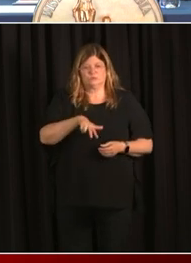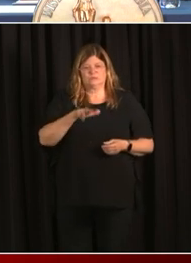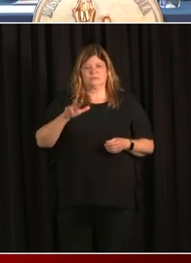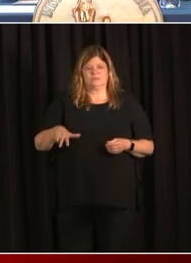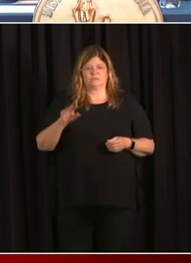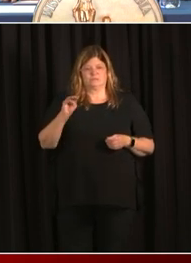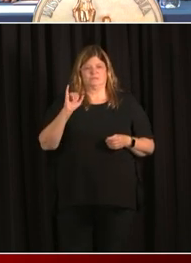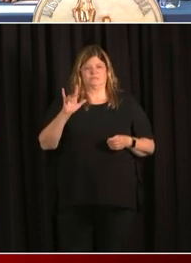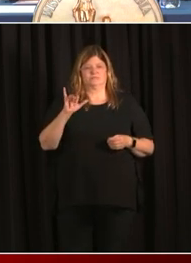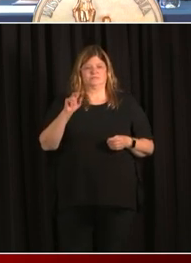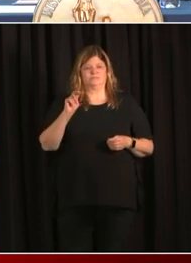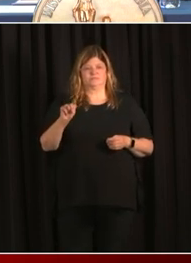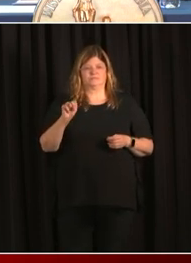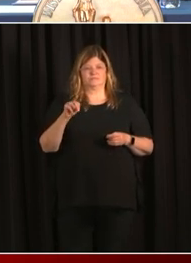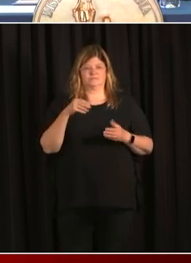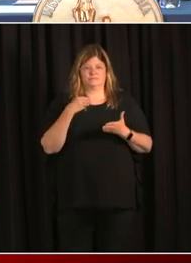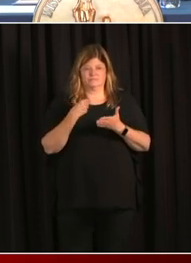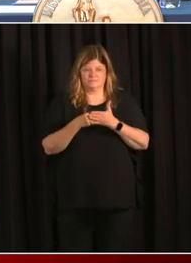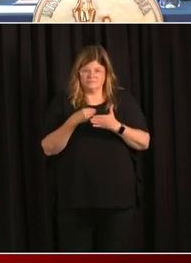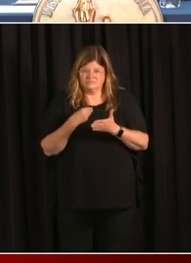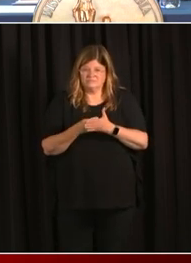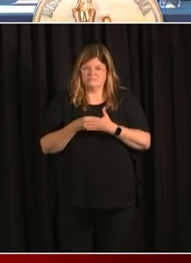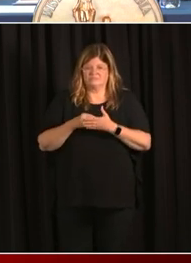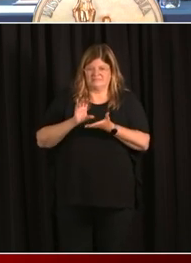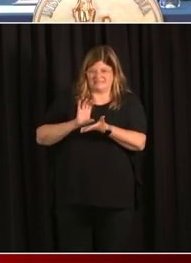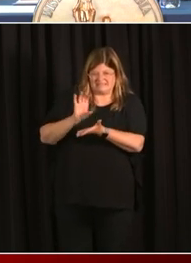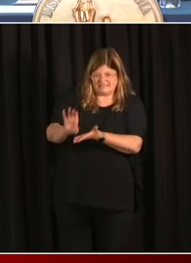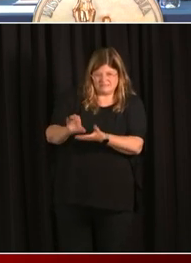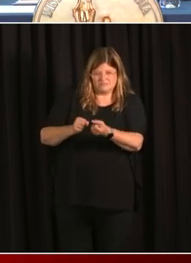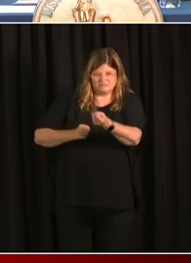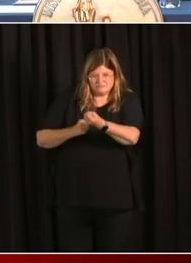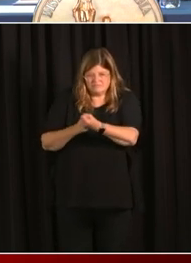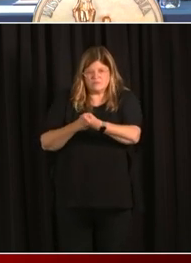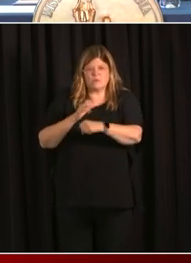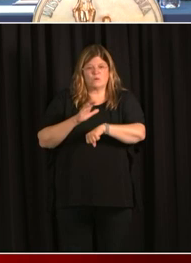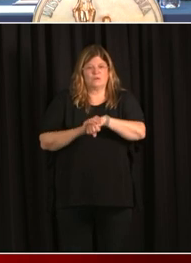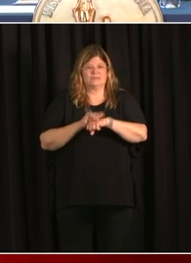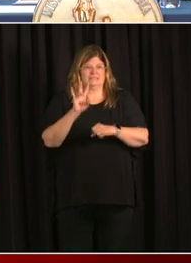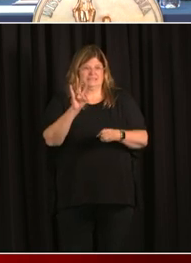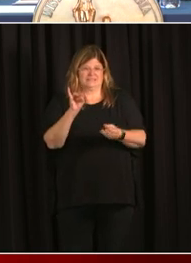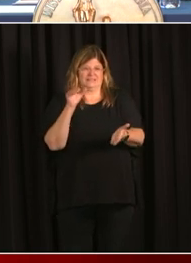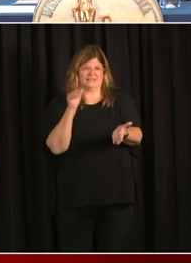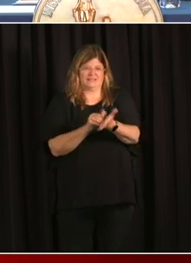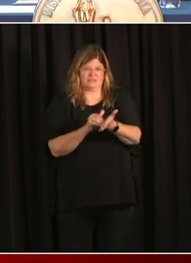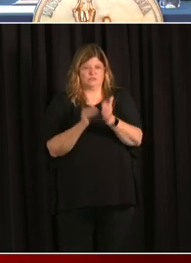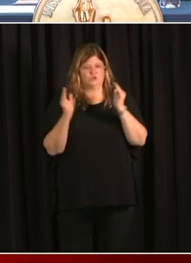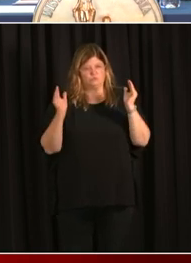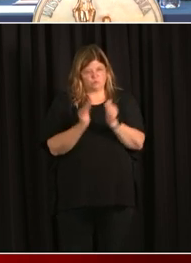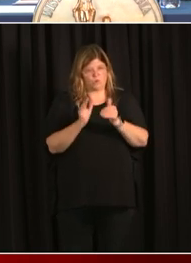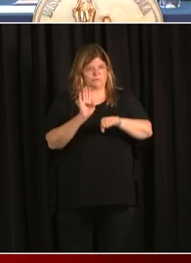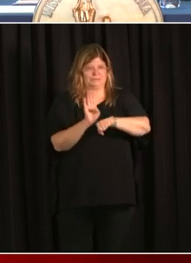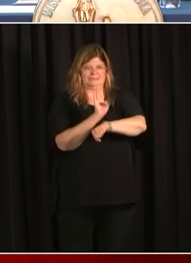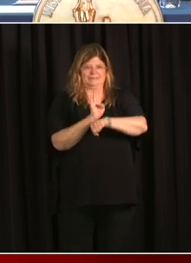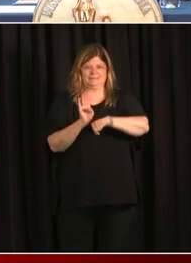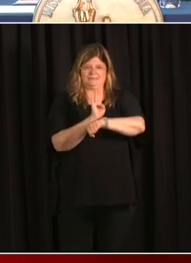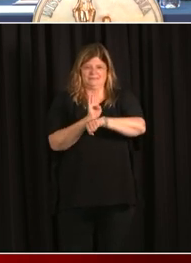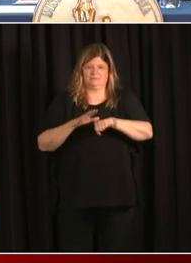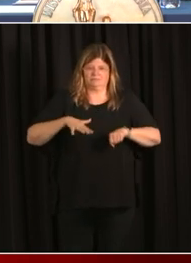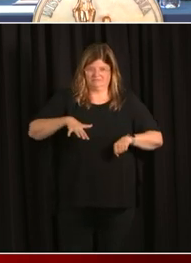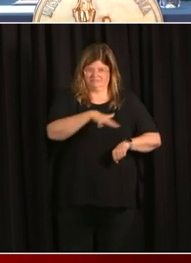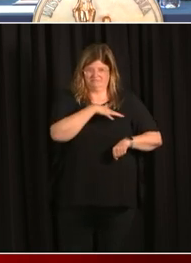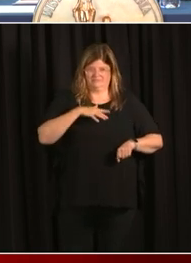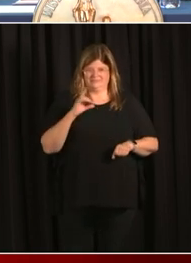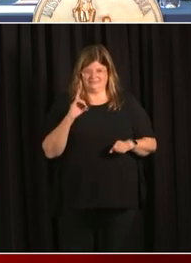in micro-grant funding to support over 7,000 small businesses across the district. And we